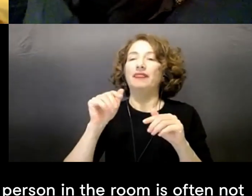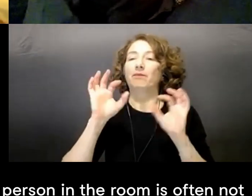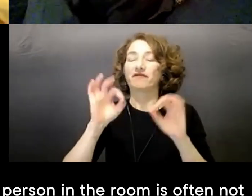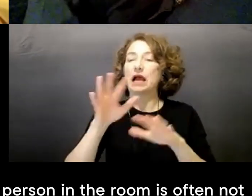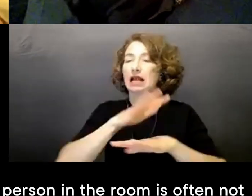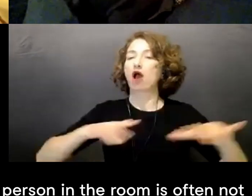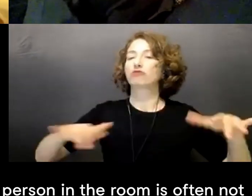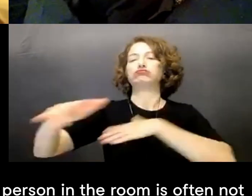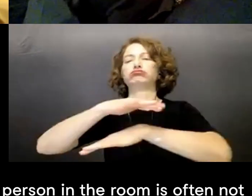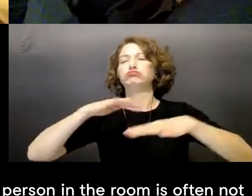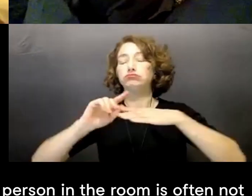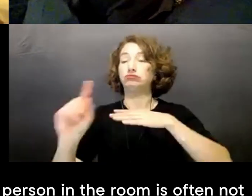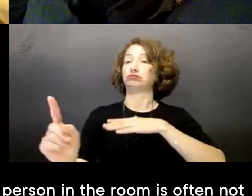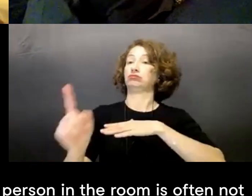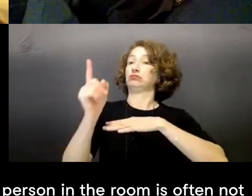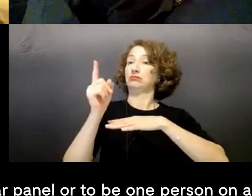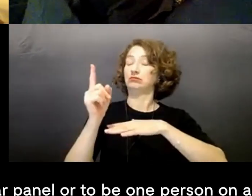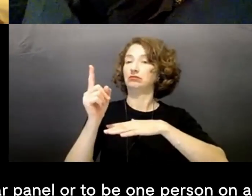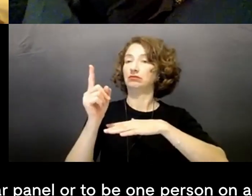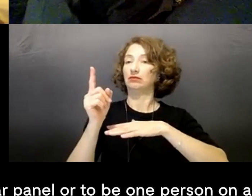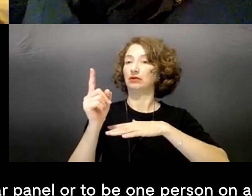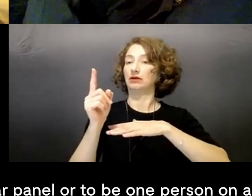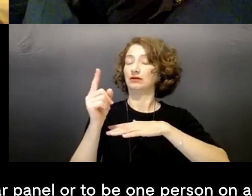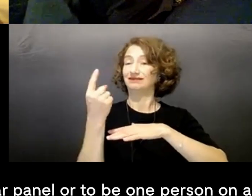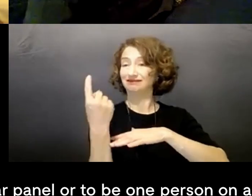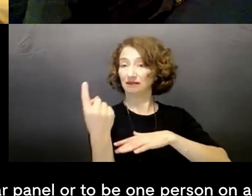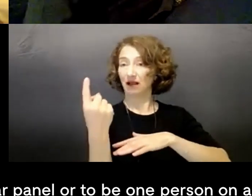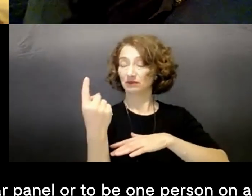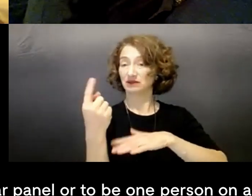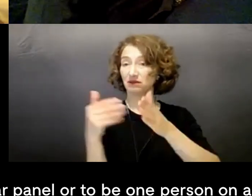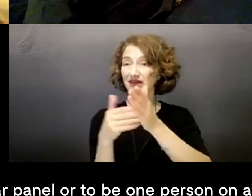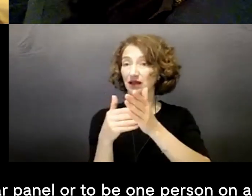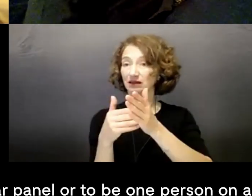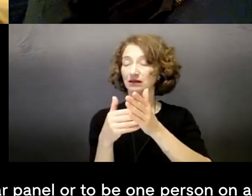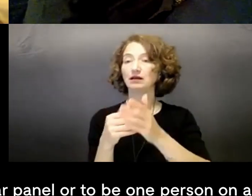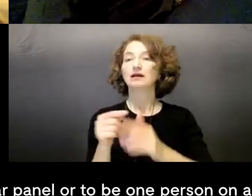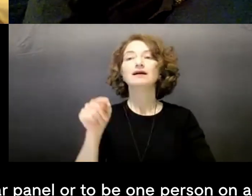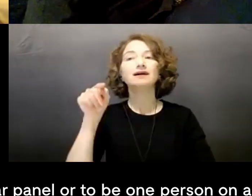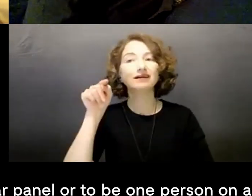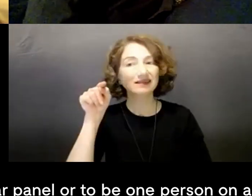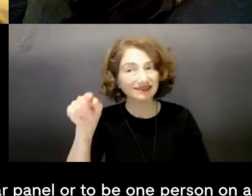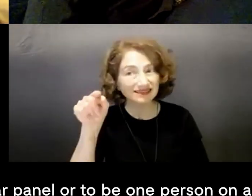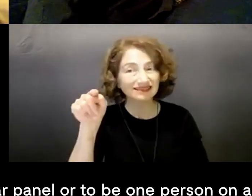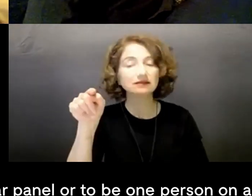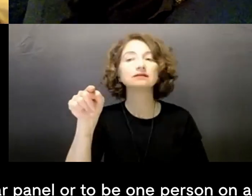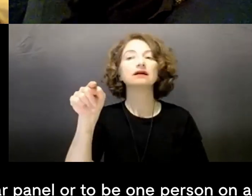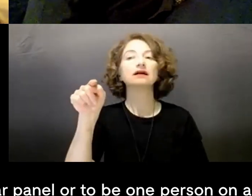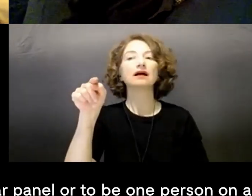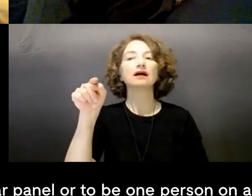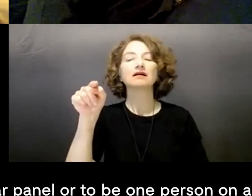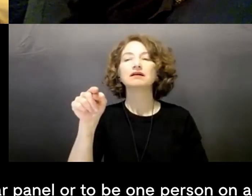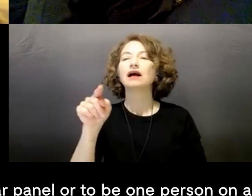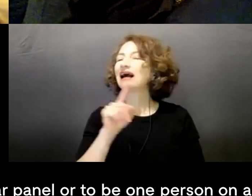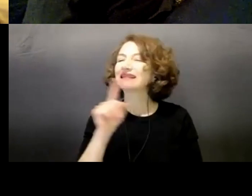is often not carefully curated. It might be to fill one particular panel, or to be one person